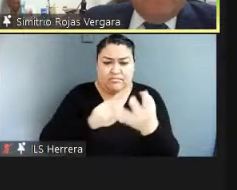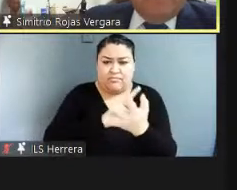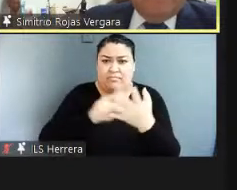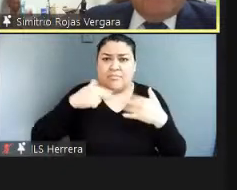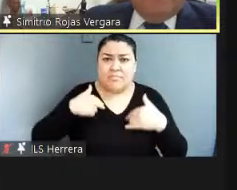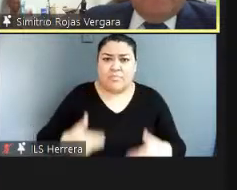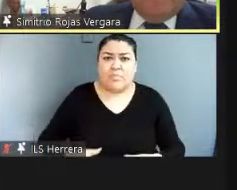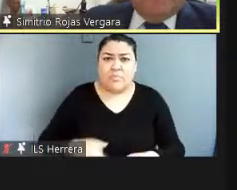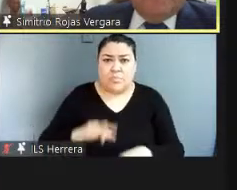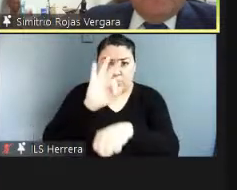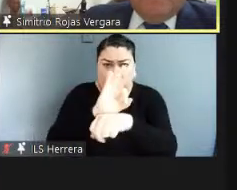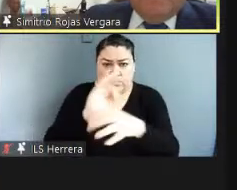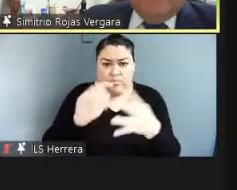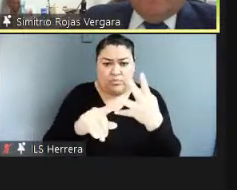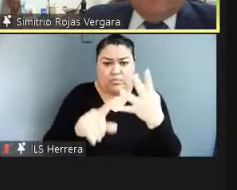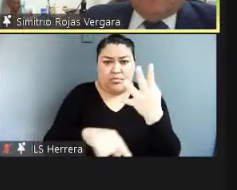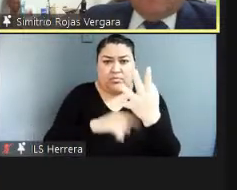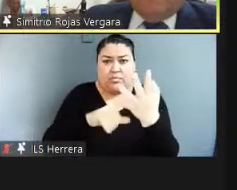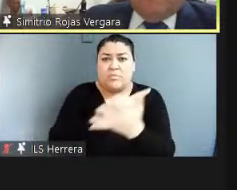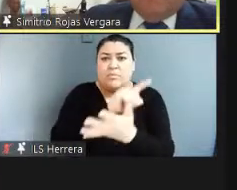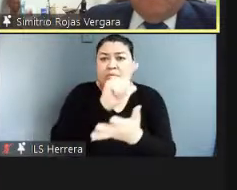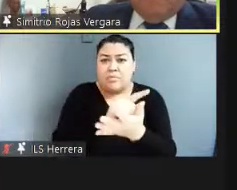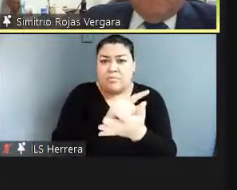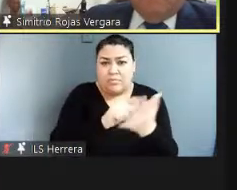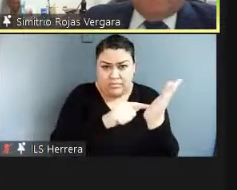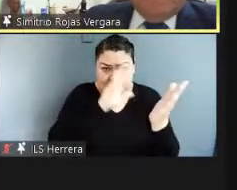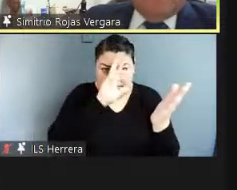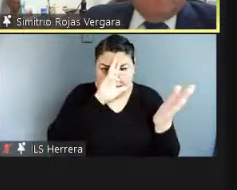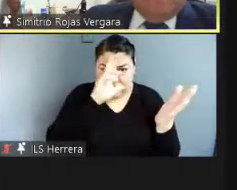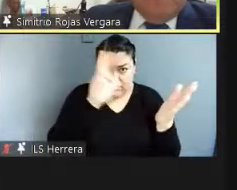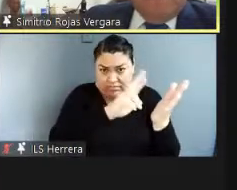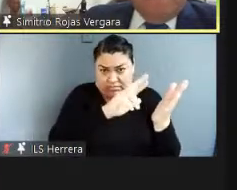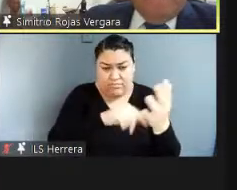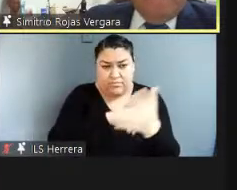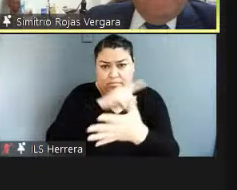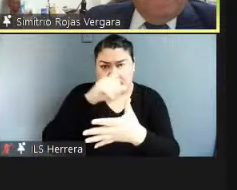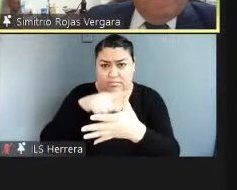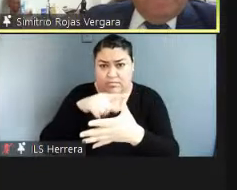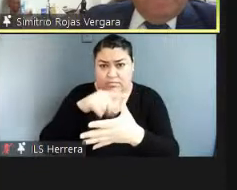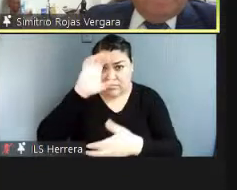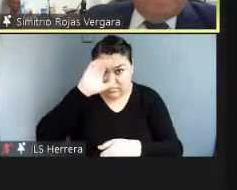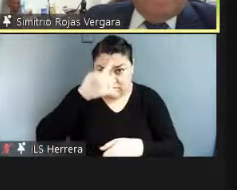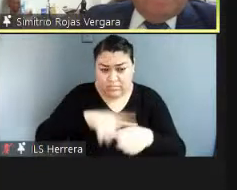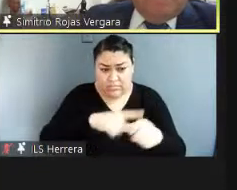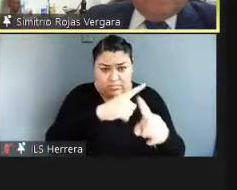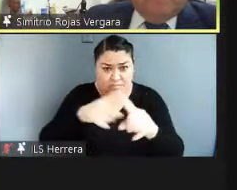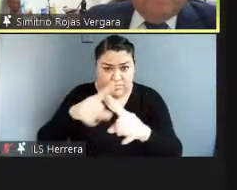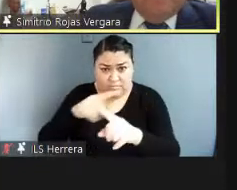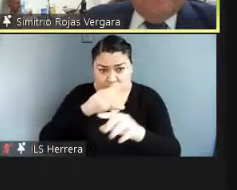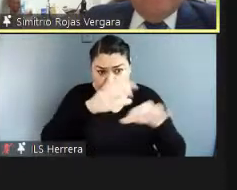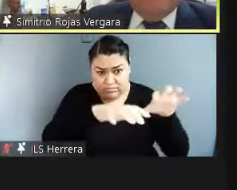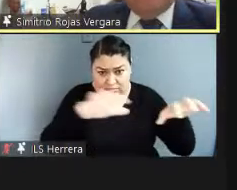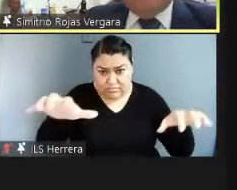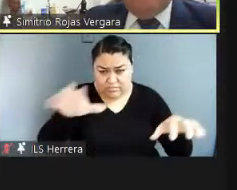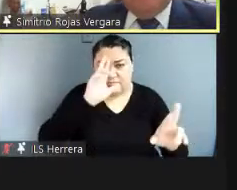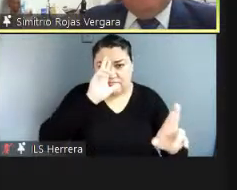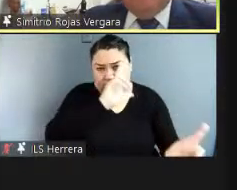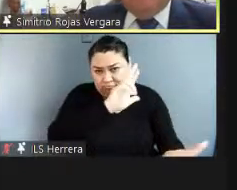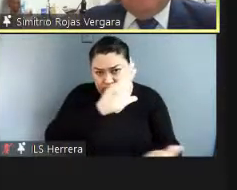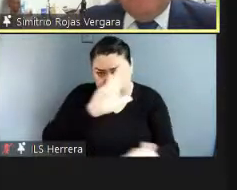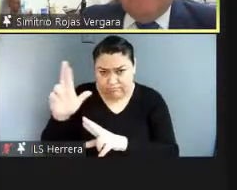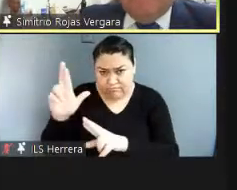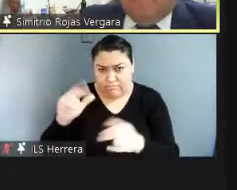supporting the truth and justice, defending human rights, respecting or observing the legislation, and recognizing